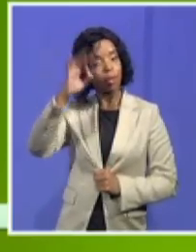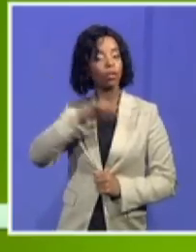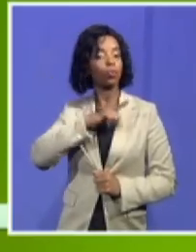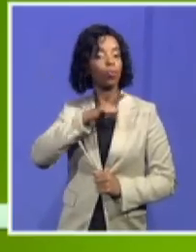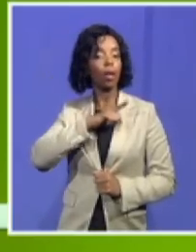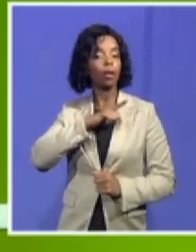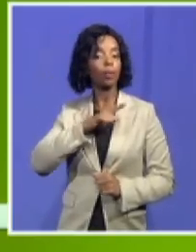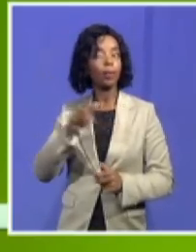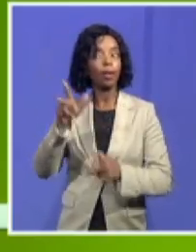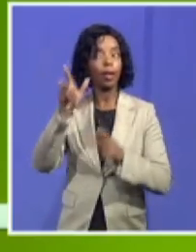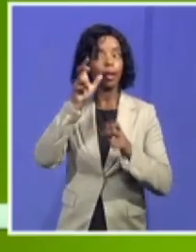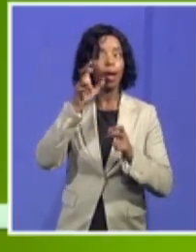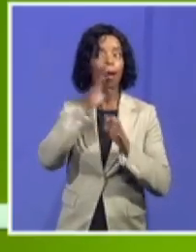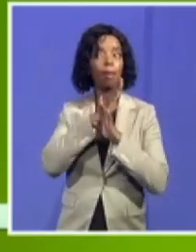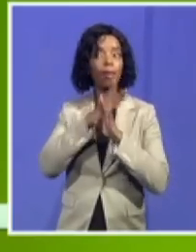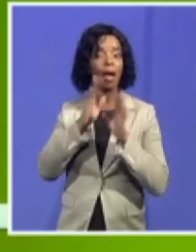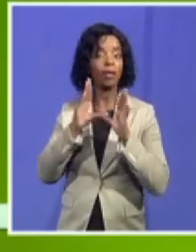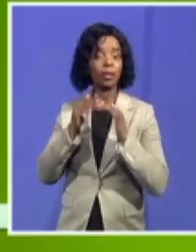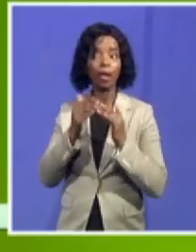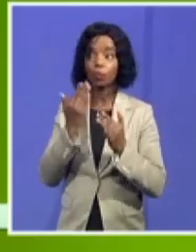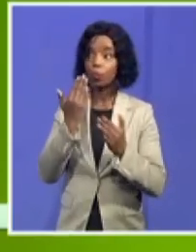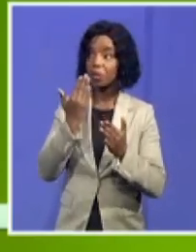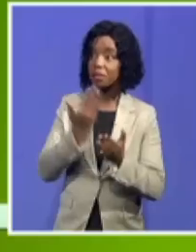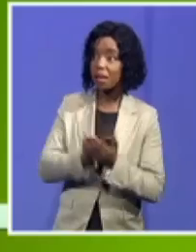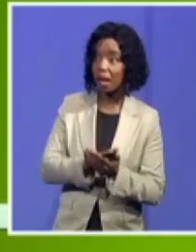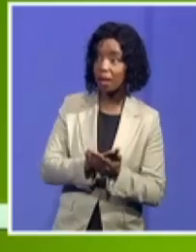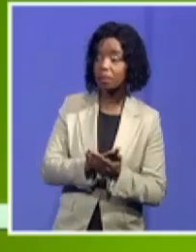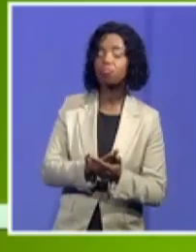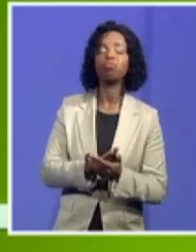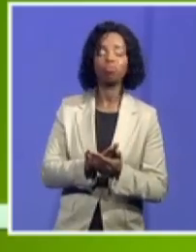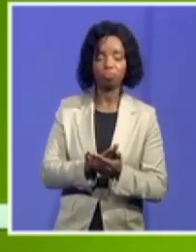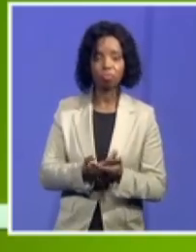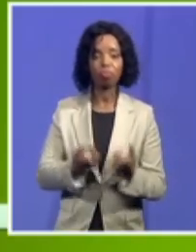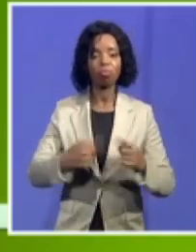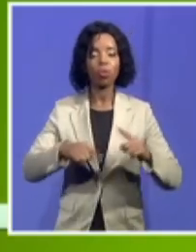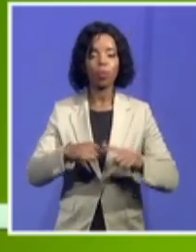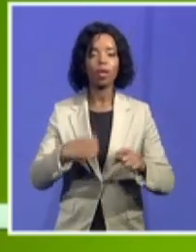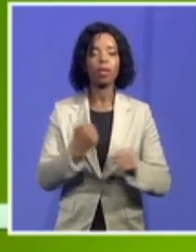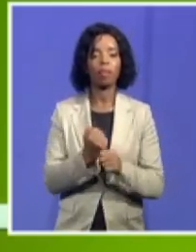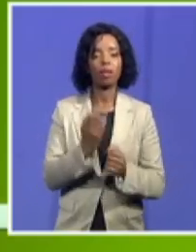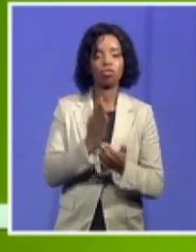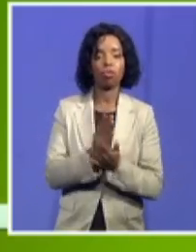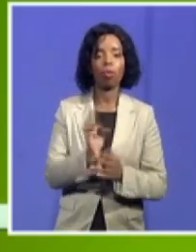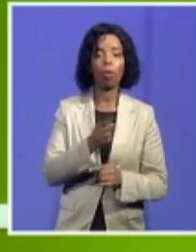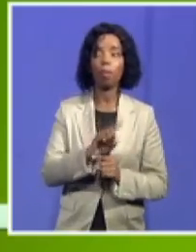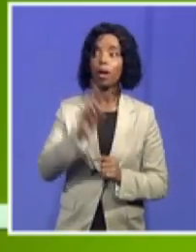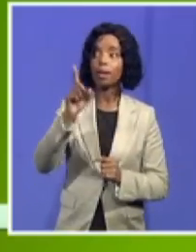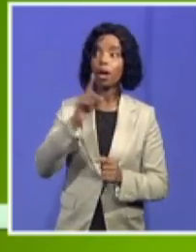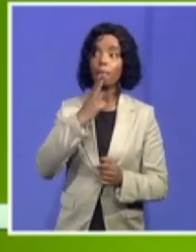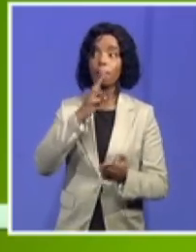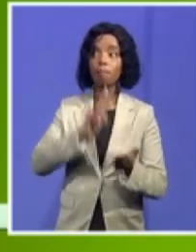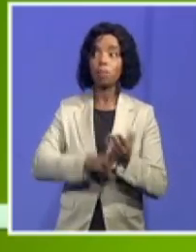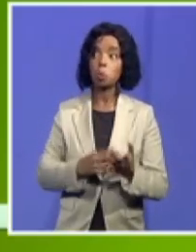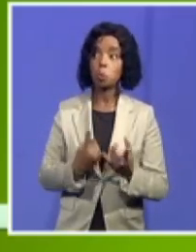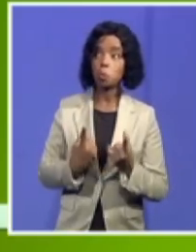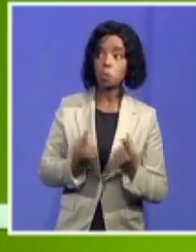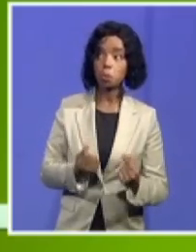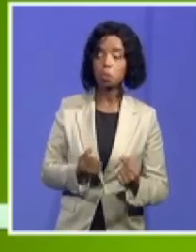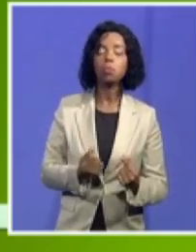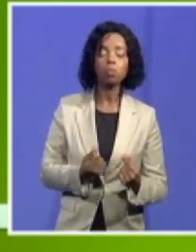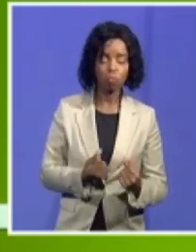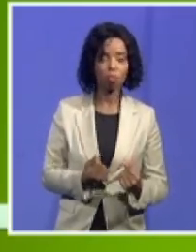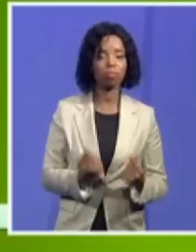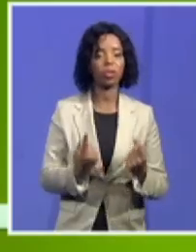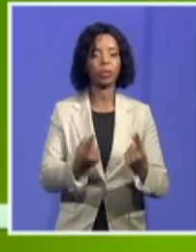our collaboration, continue to ensure that what they have set out to do is achieved. We